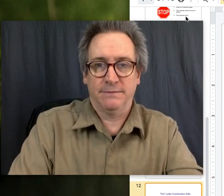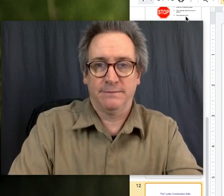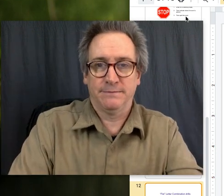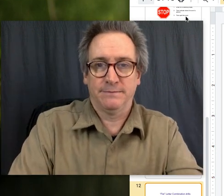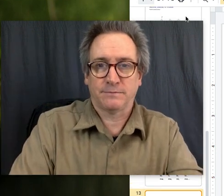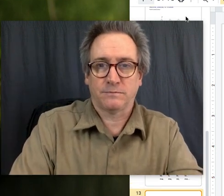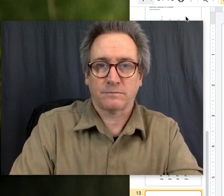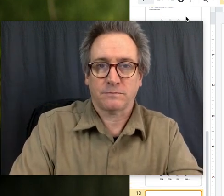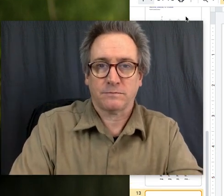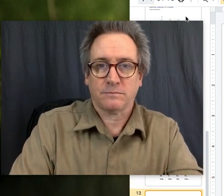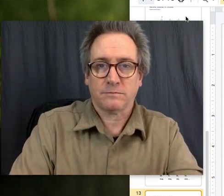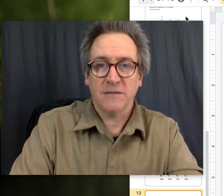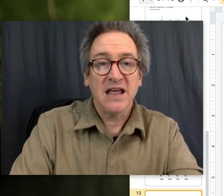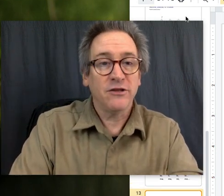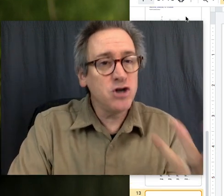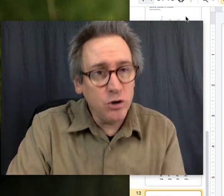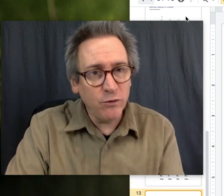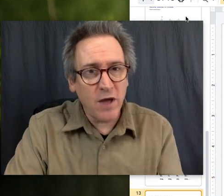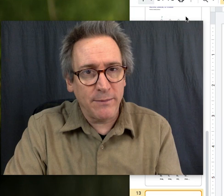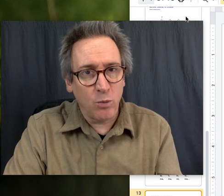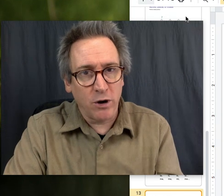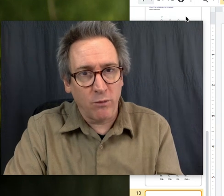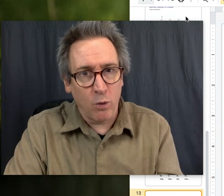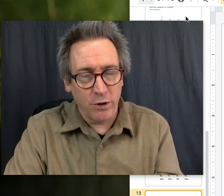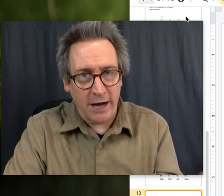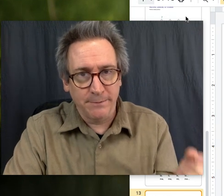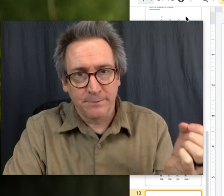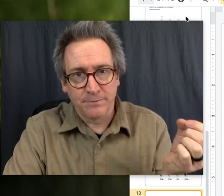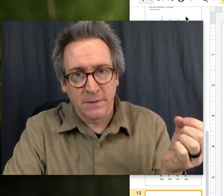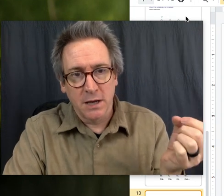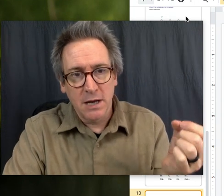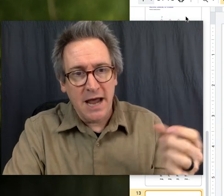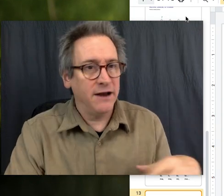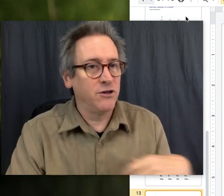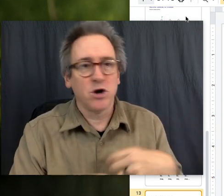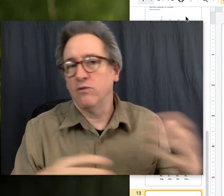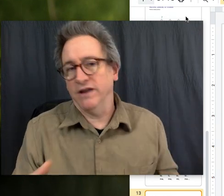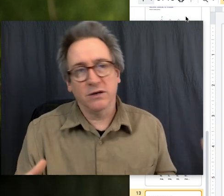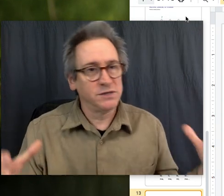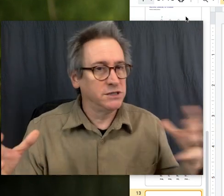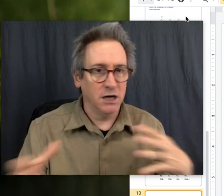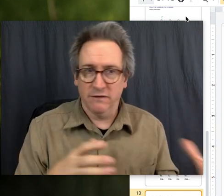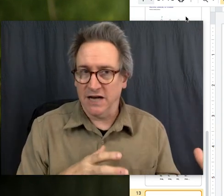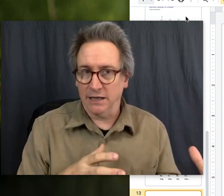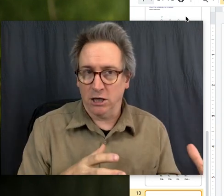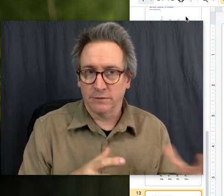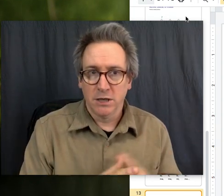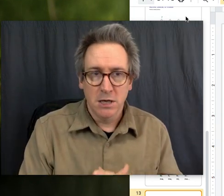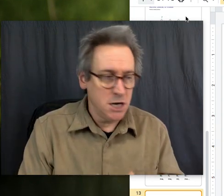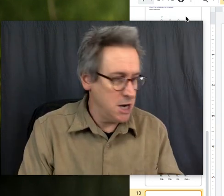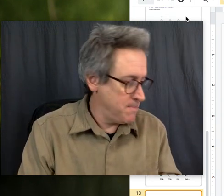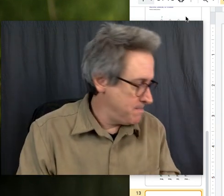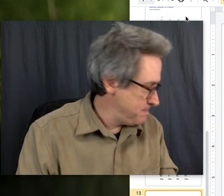nasty. There's no new vocab in 109, and there were no videos of dialogue.